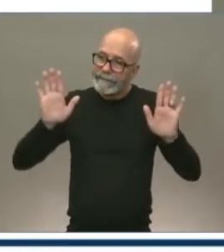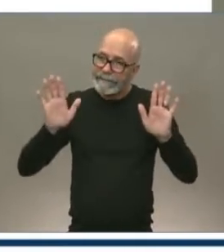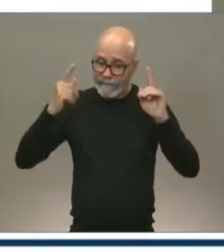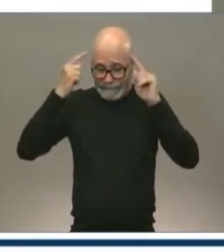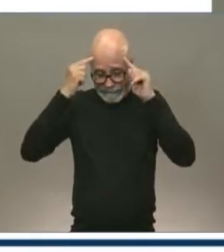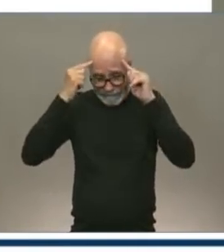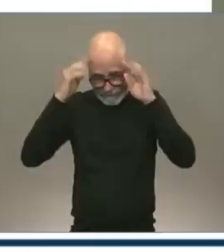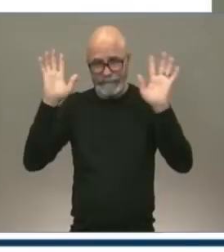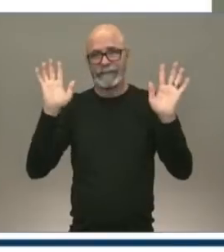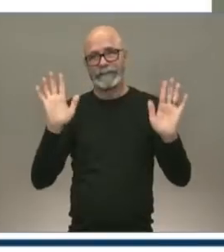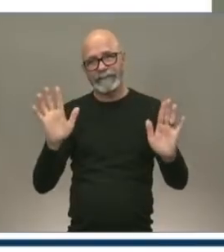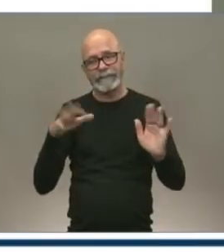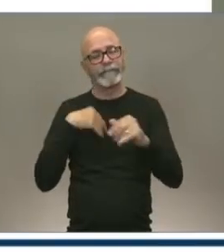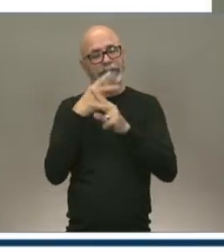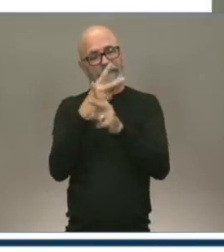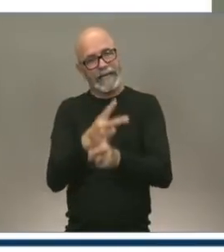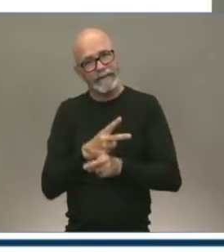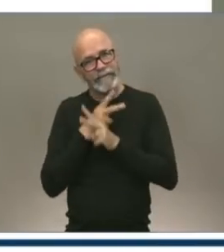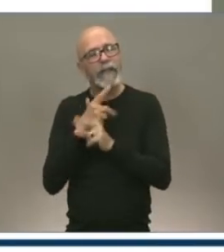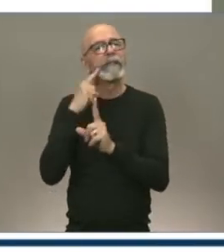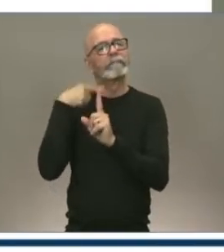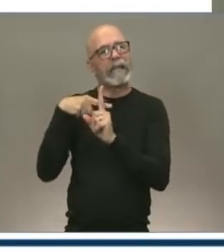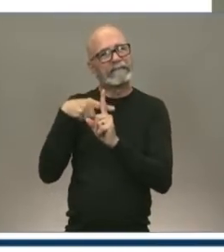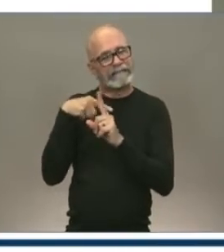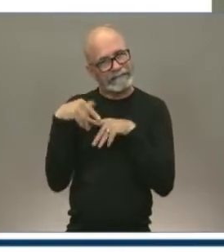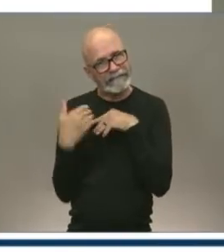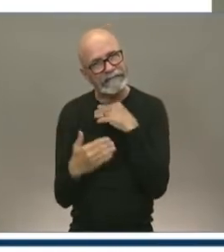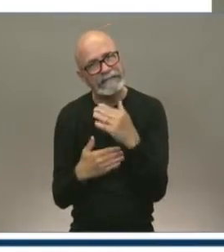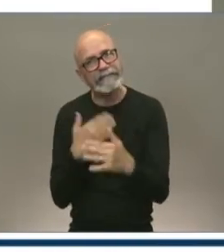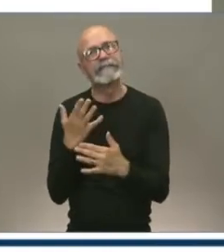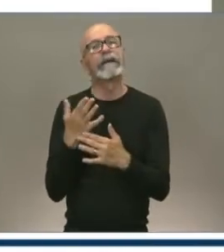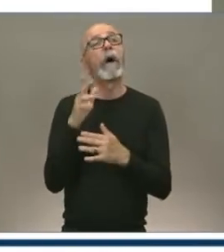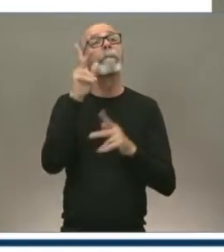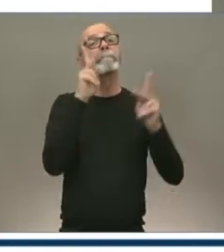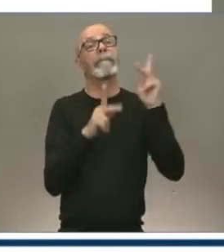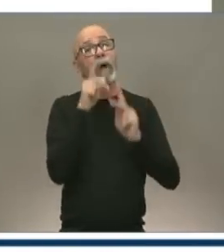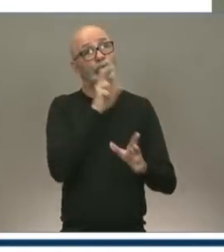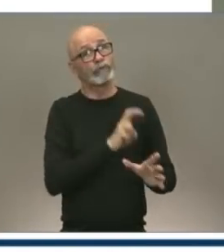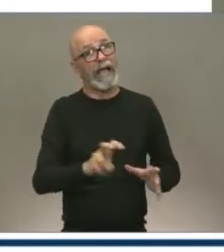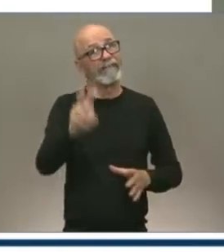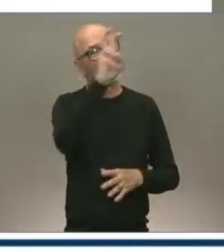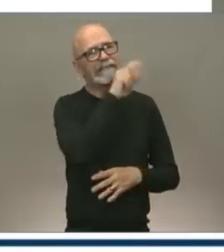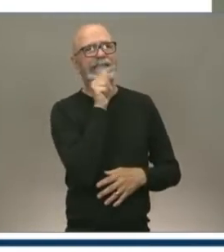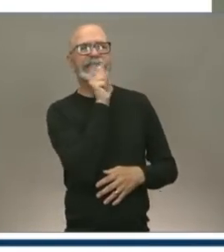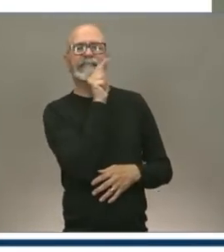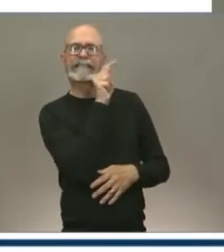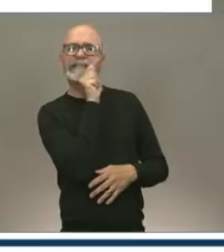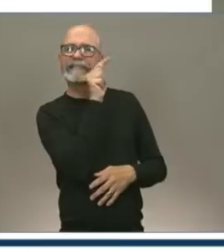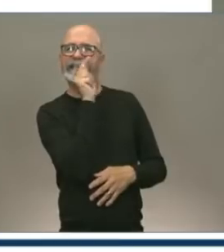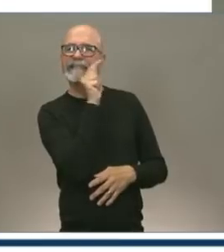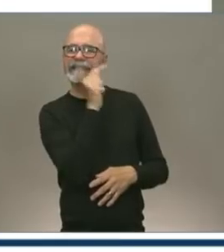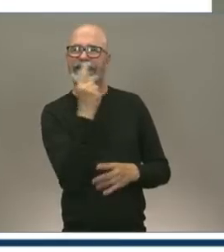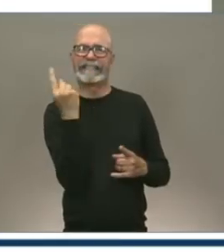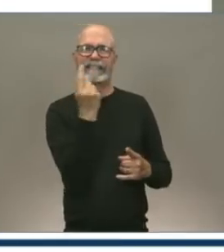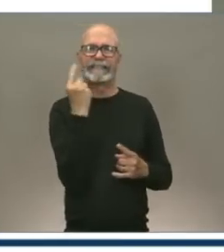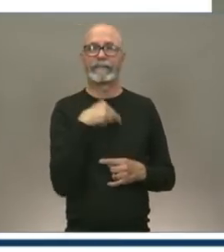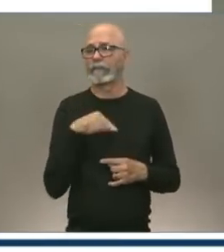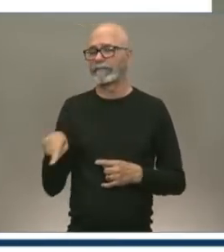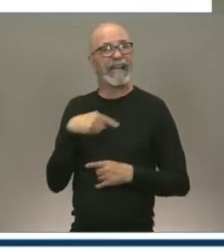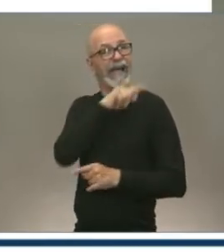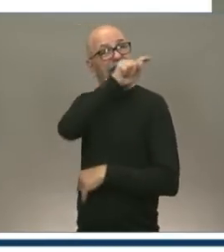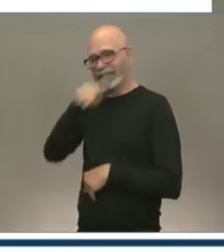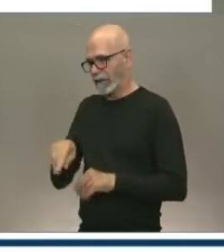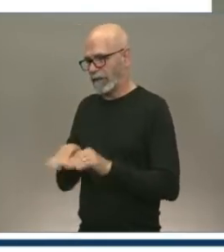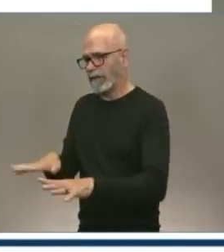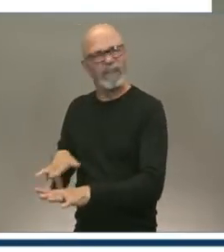very cautious around these travel-related cases, so they don't get a chance to get a foothold here in the province. So we're doing all the